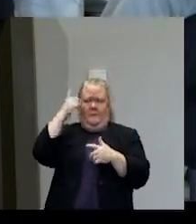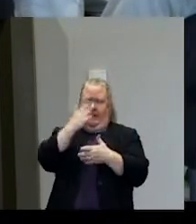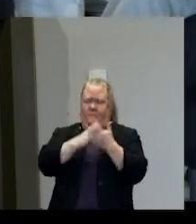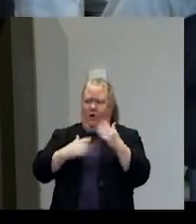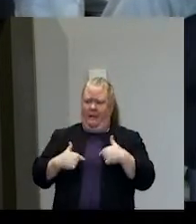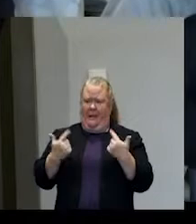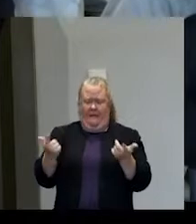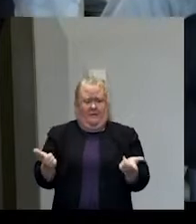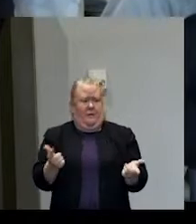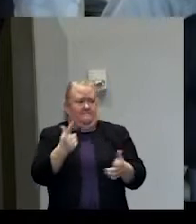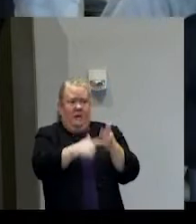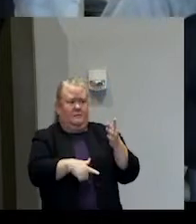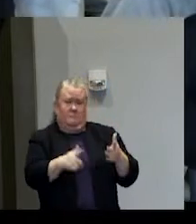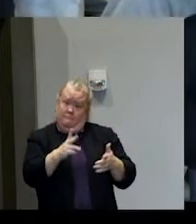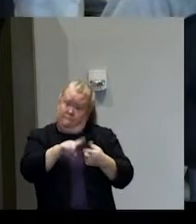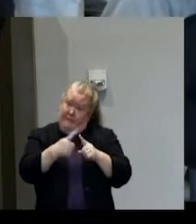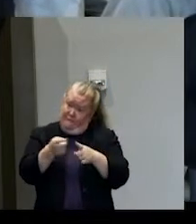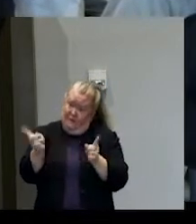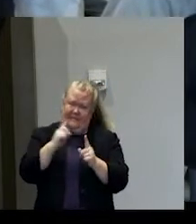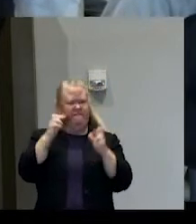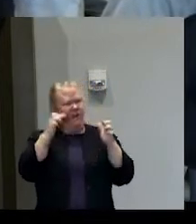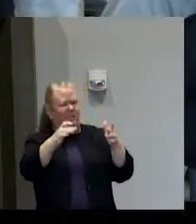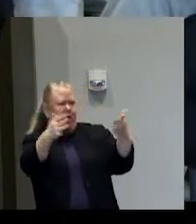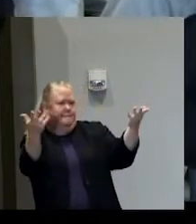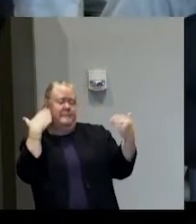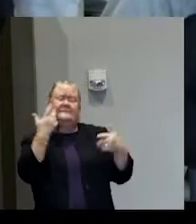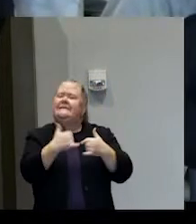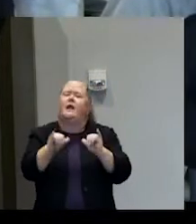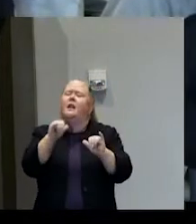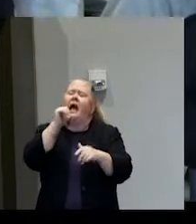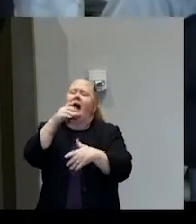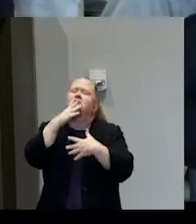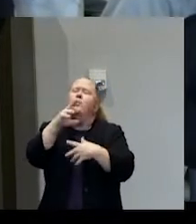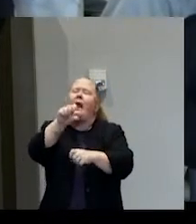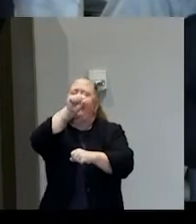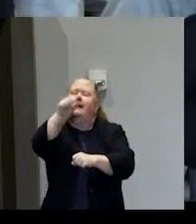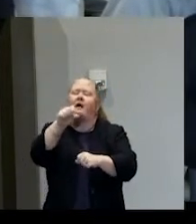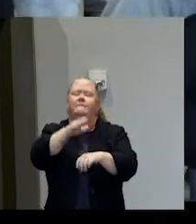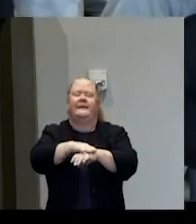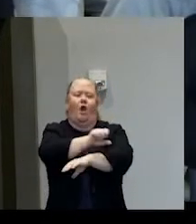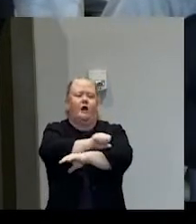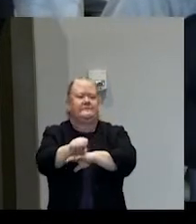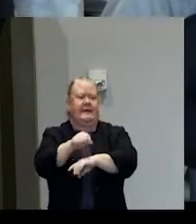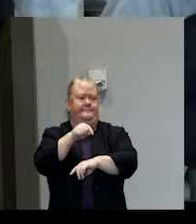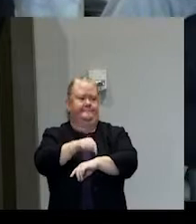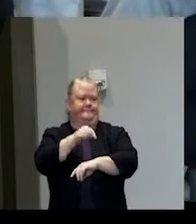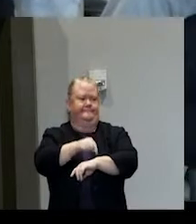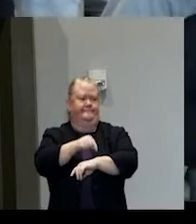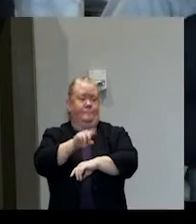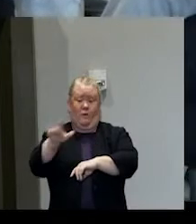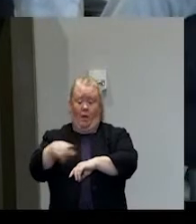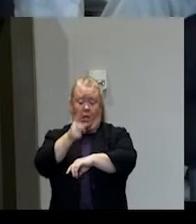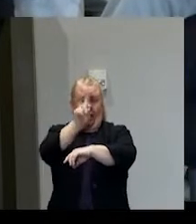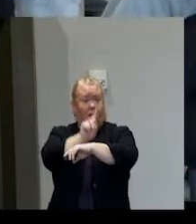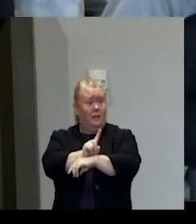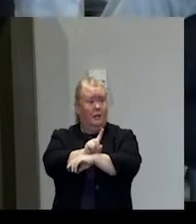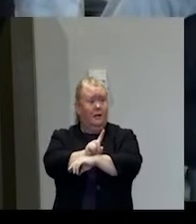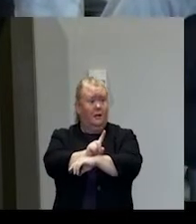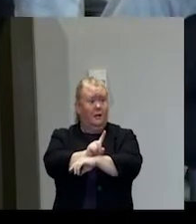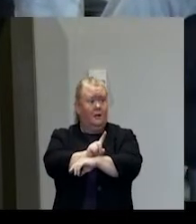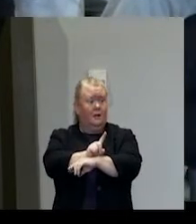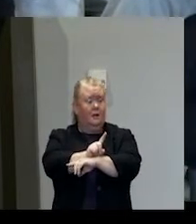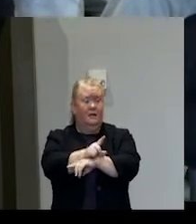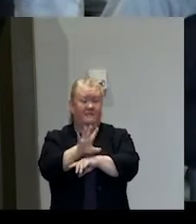fucking disadvantage. But these are now the things this is why I love being on set. Because when you're on set, it is the most